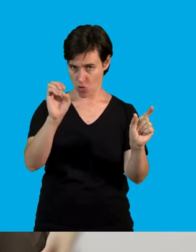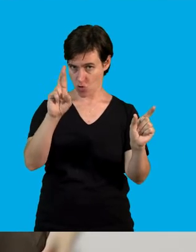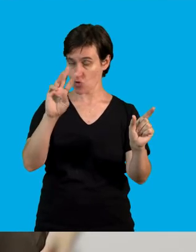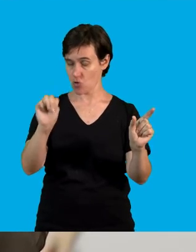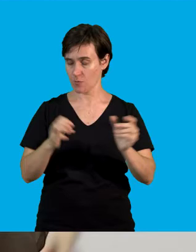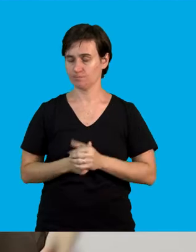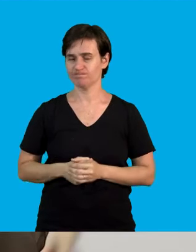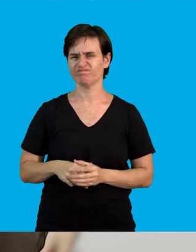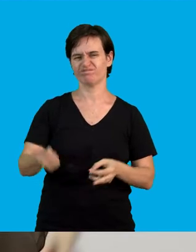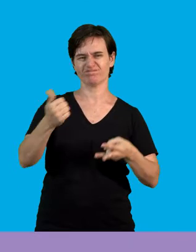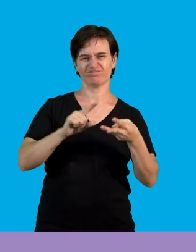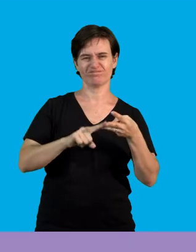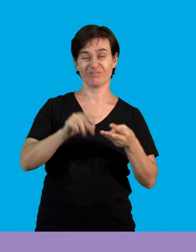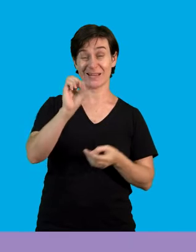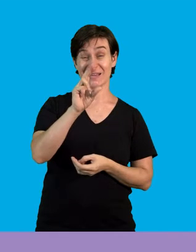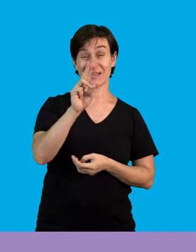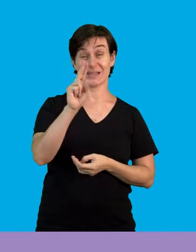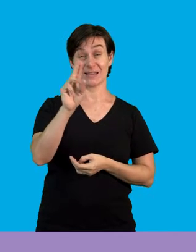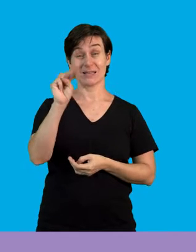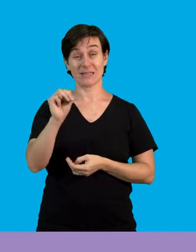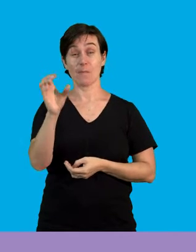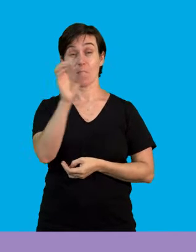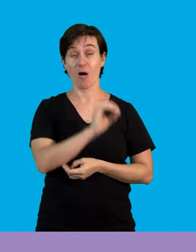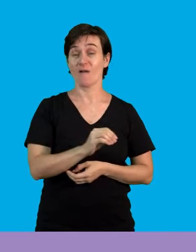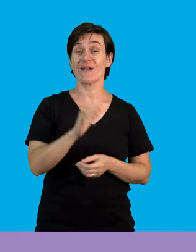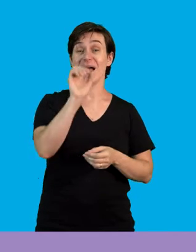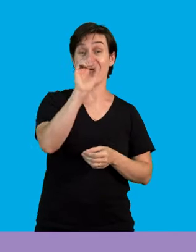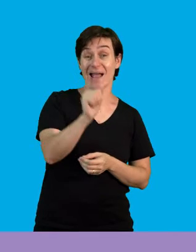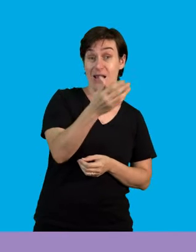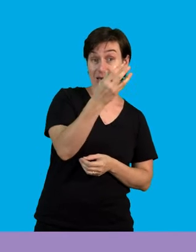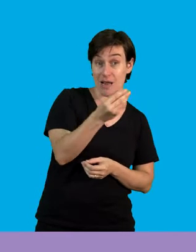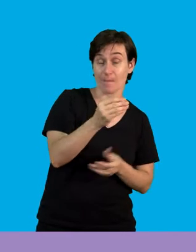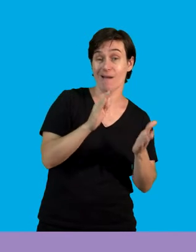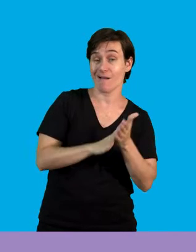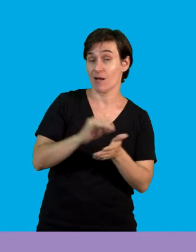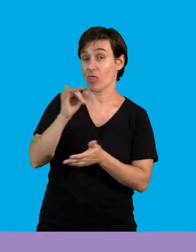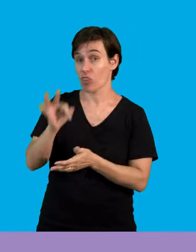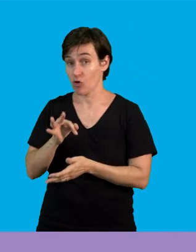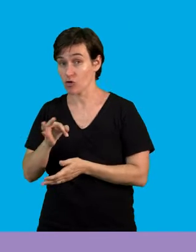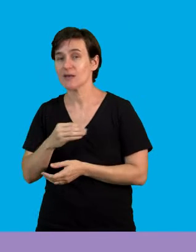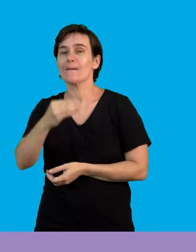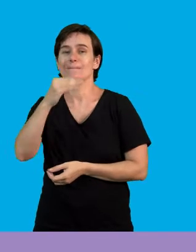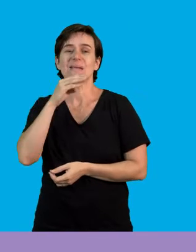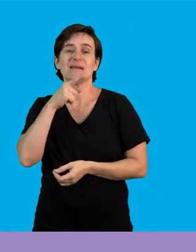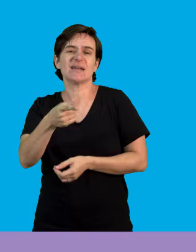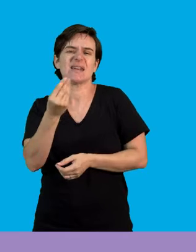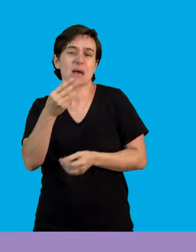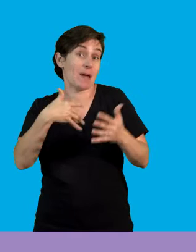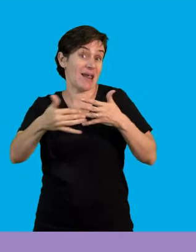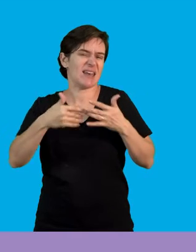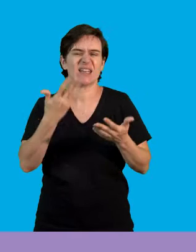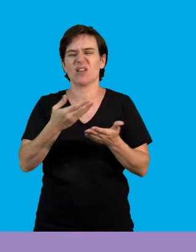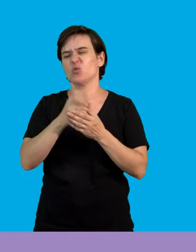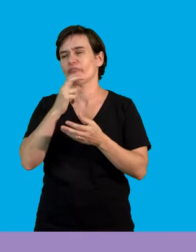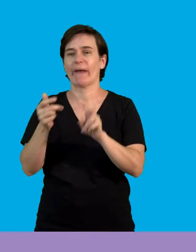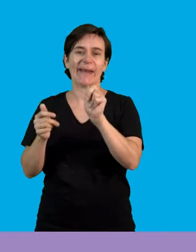the sum of a number and 13. We've used n for the number which is unknown. Again,